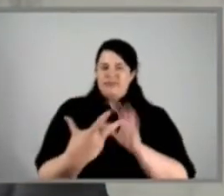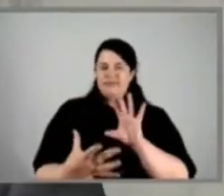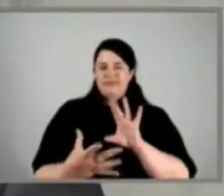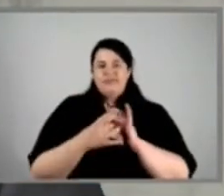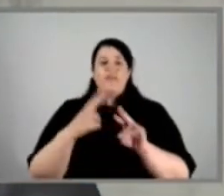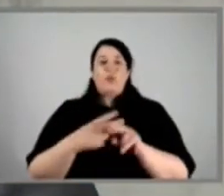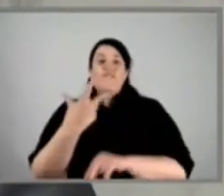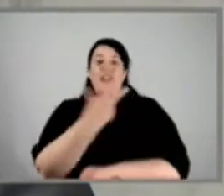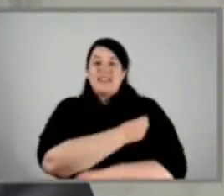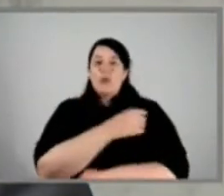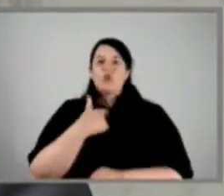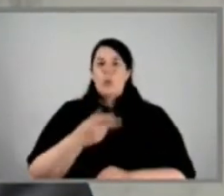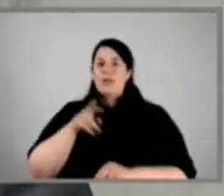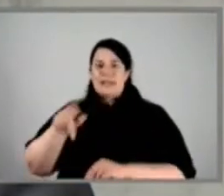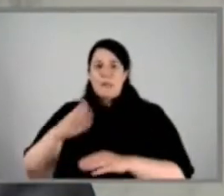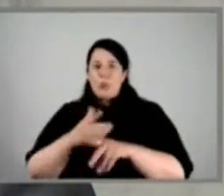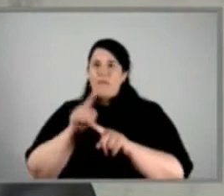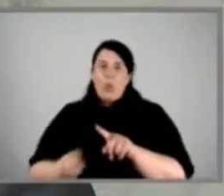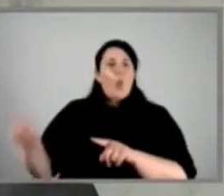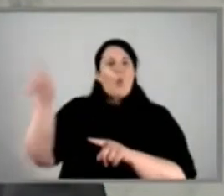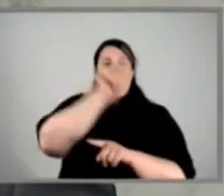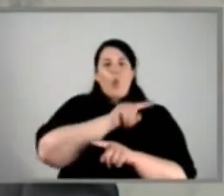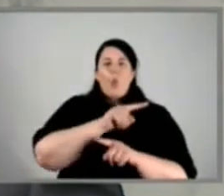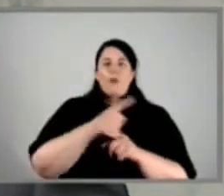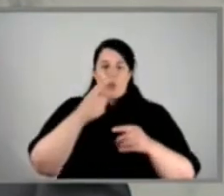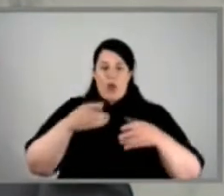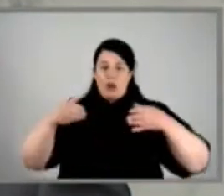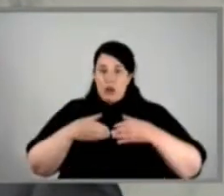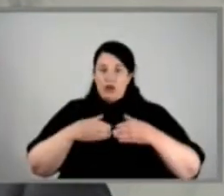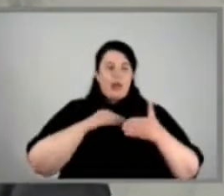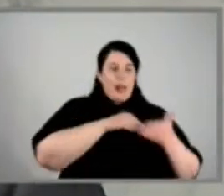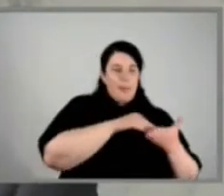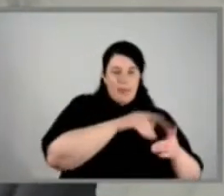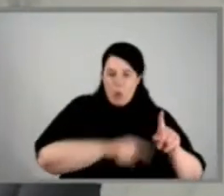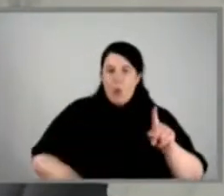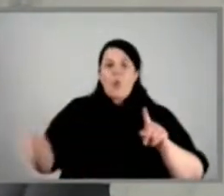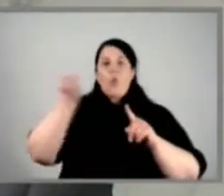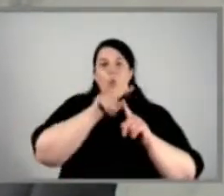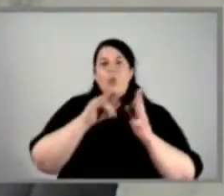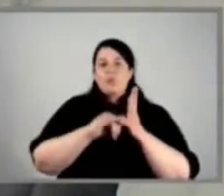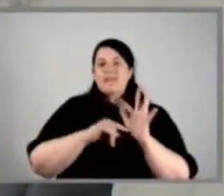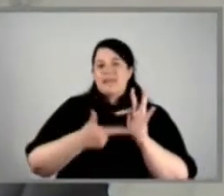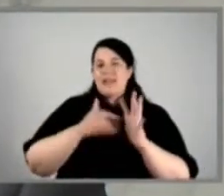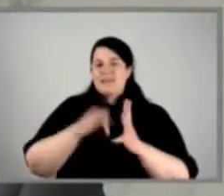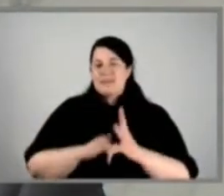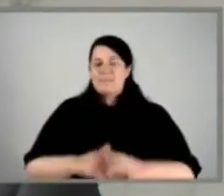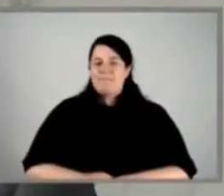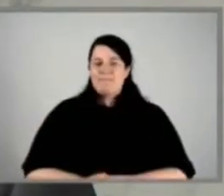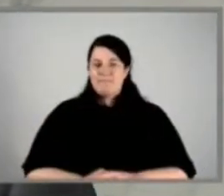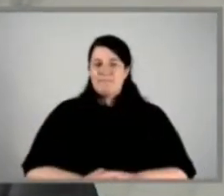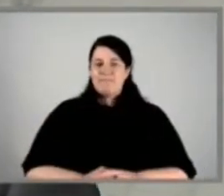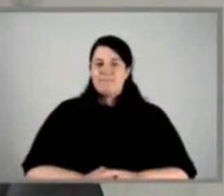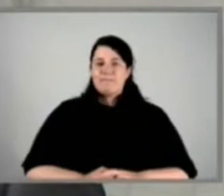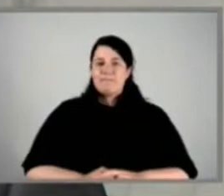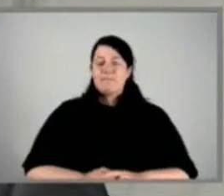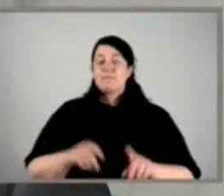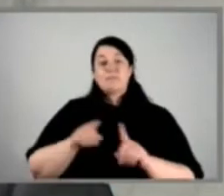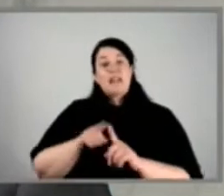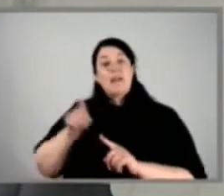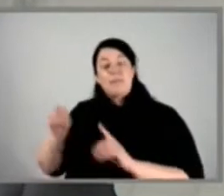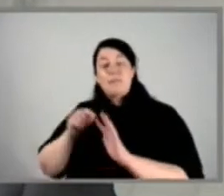there. The final point was made very clearly by the PM, as is done previously, is that this vaccine will be free for